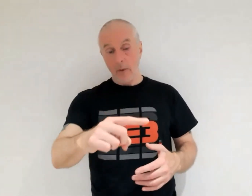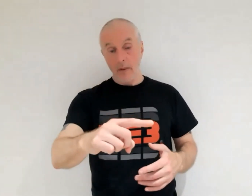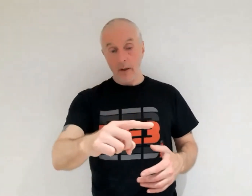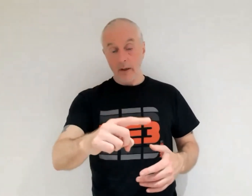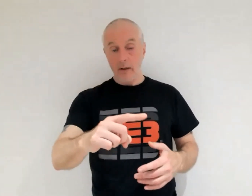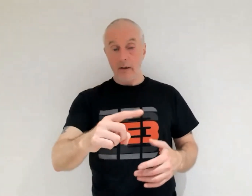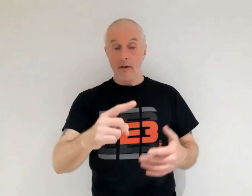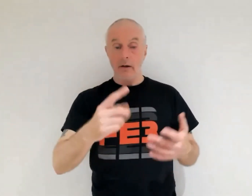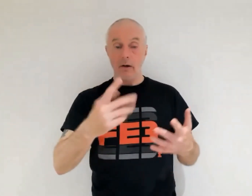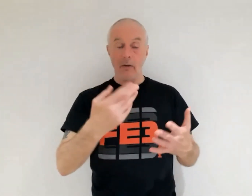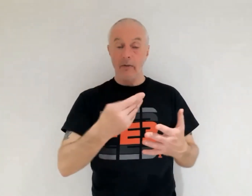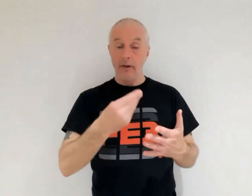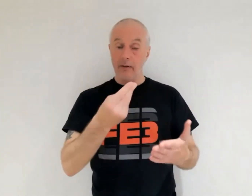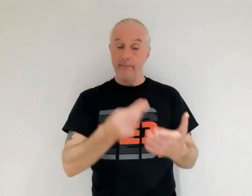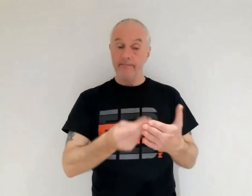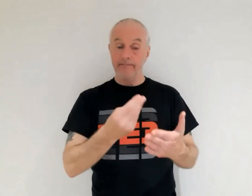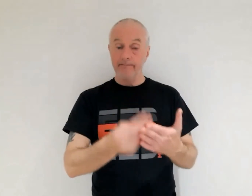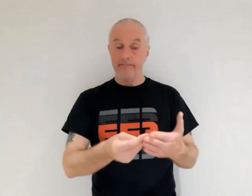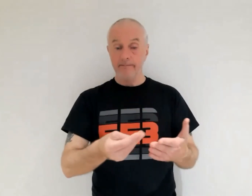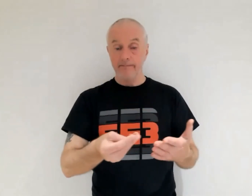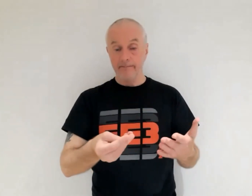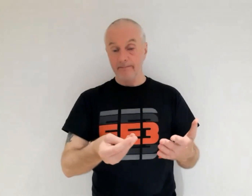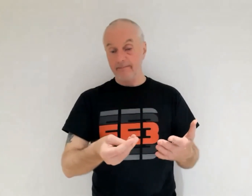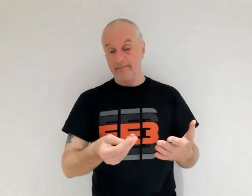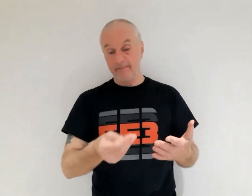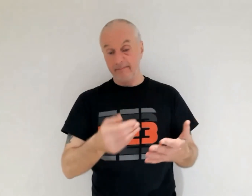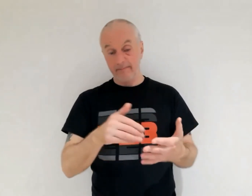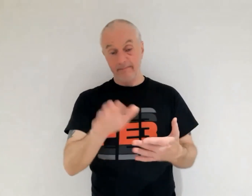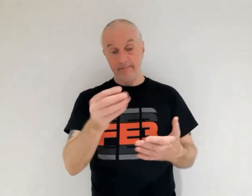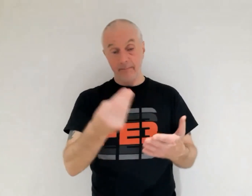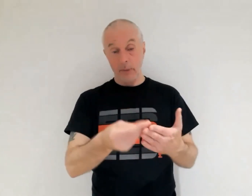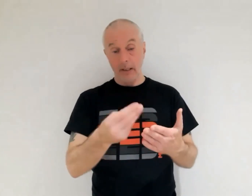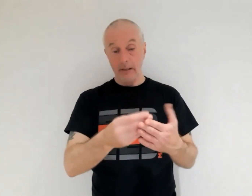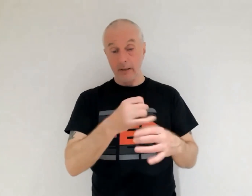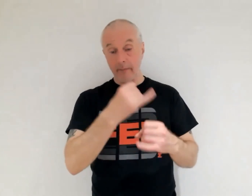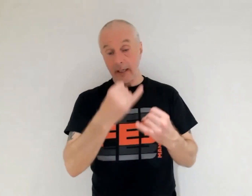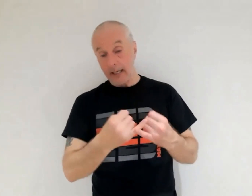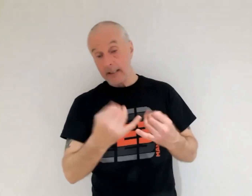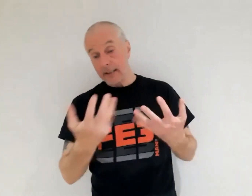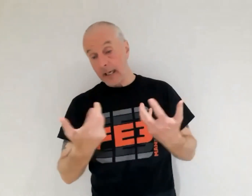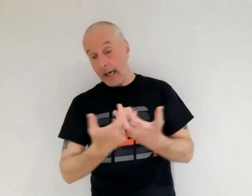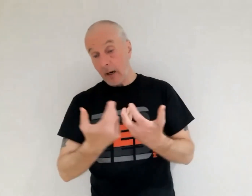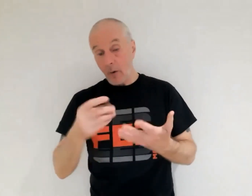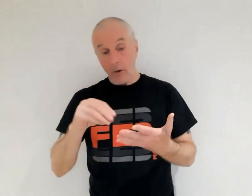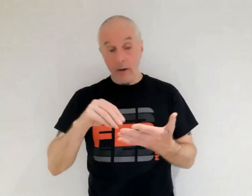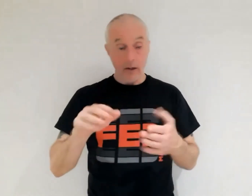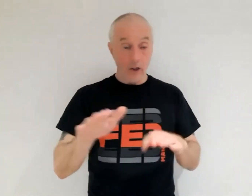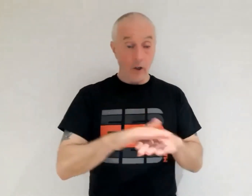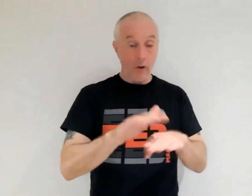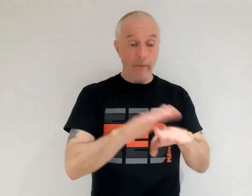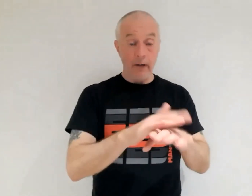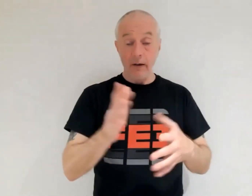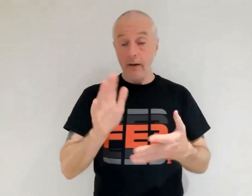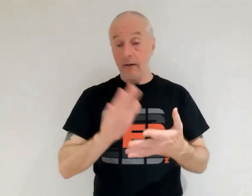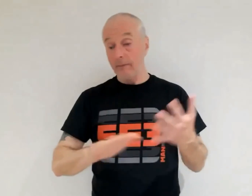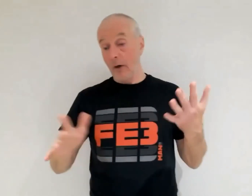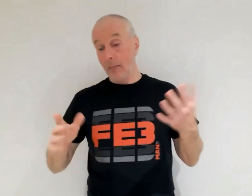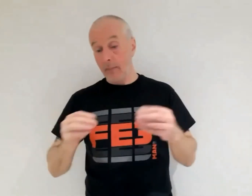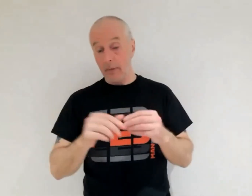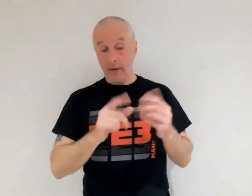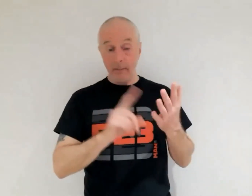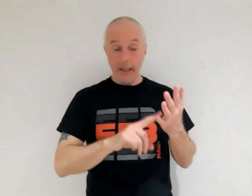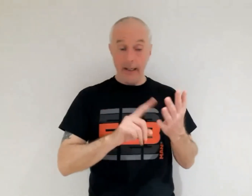retail price of gas. Now, whether that's paid for directly through gas bills or whether it's paid for through general taxation is a political